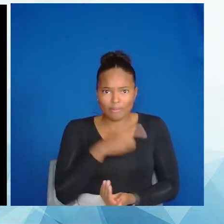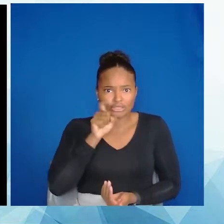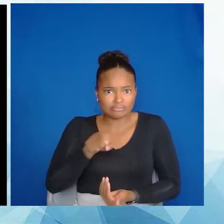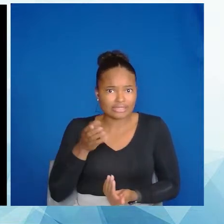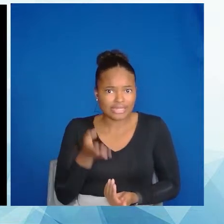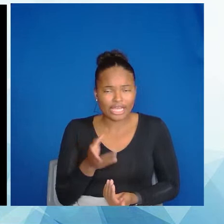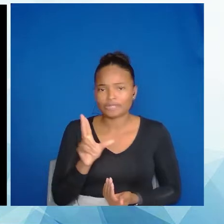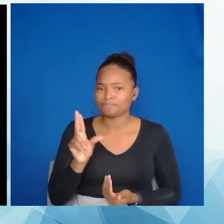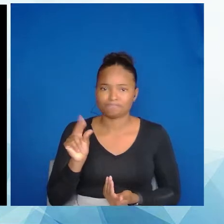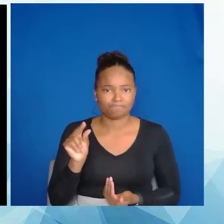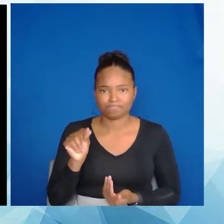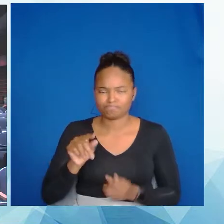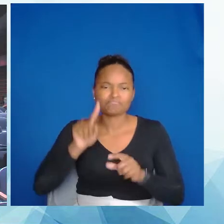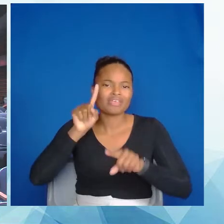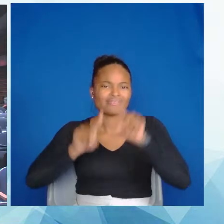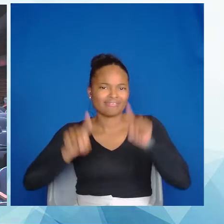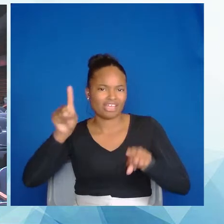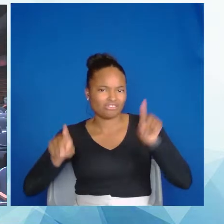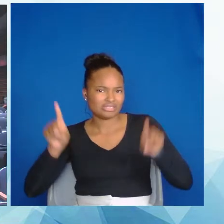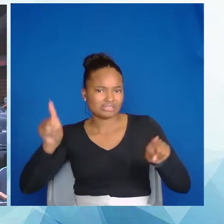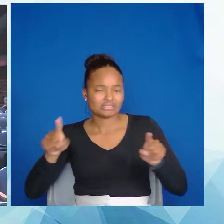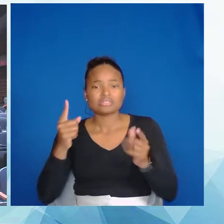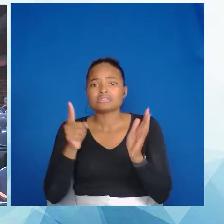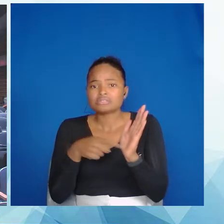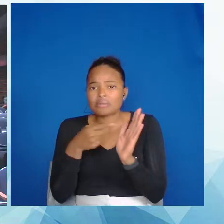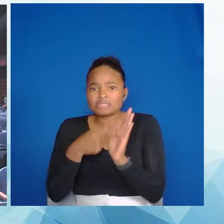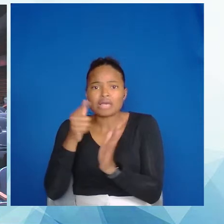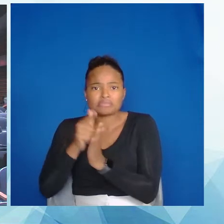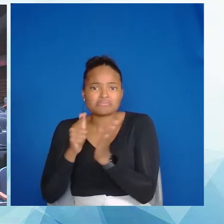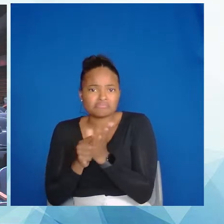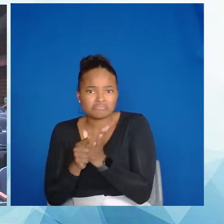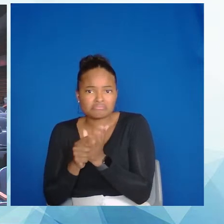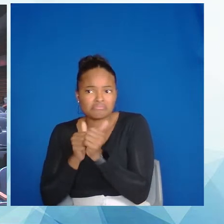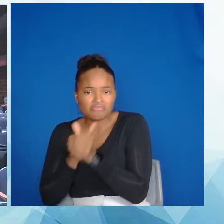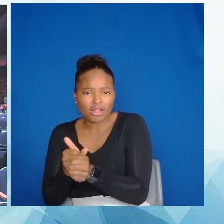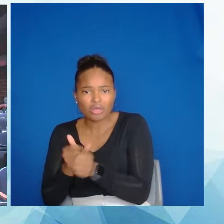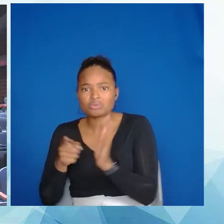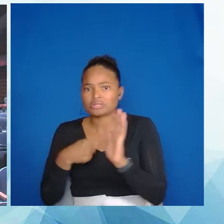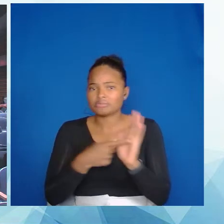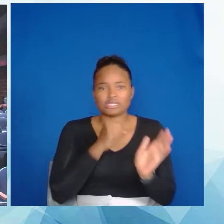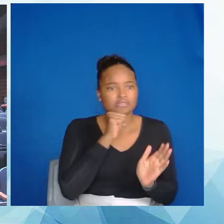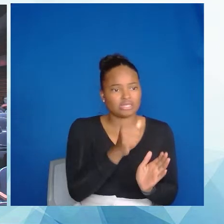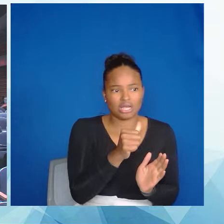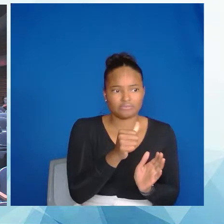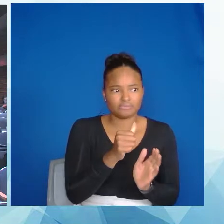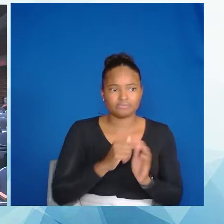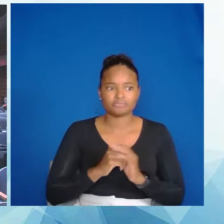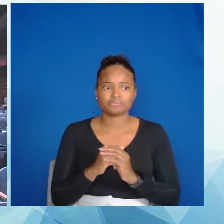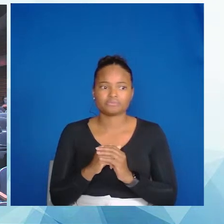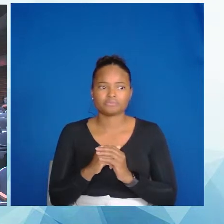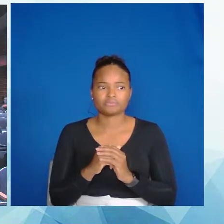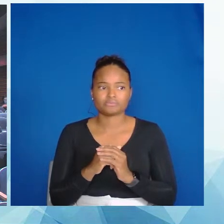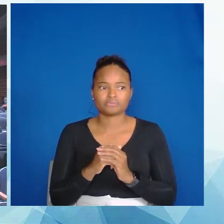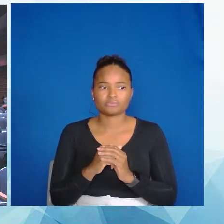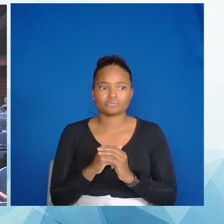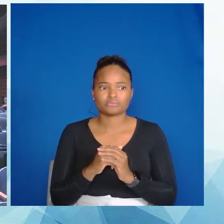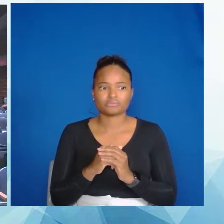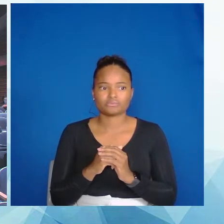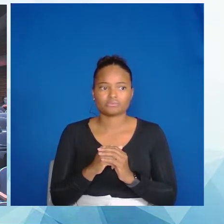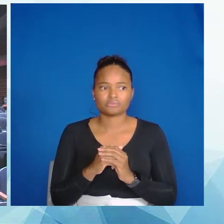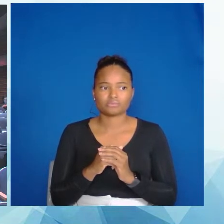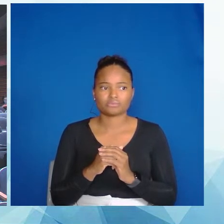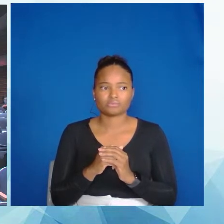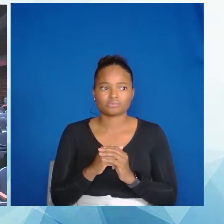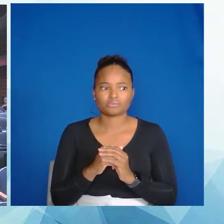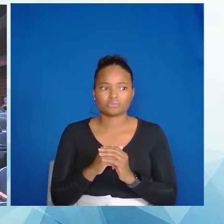board. Sometimes it's in statute, sometimes it's not. But yours is very clear. Now, recusals, and I'll get into that. I got